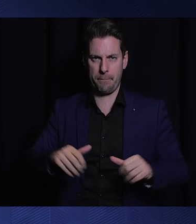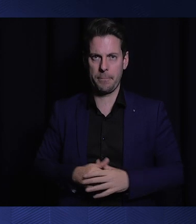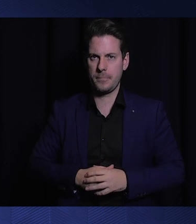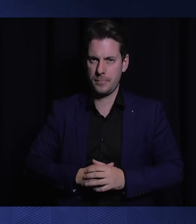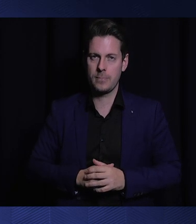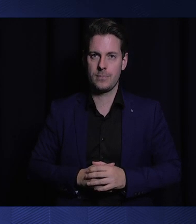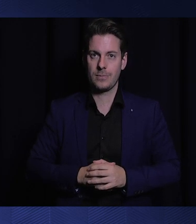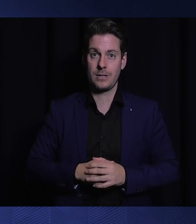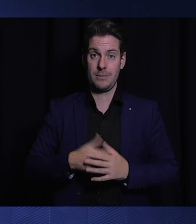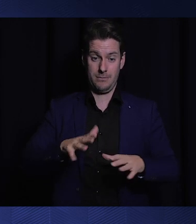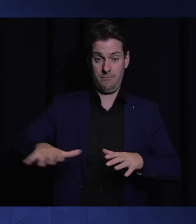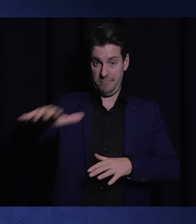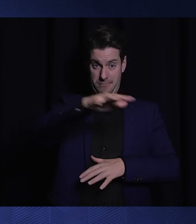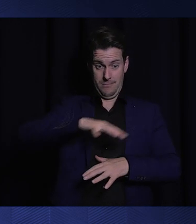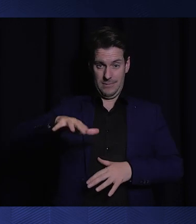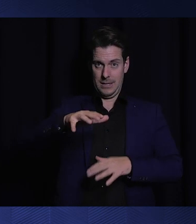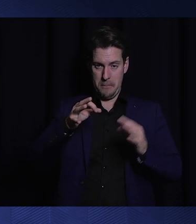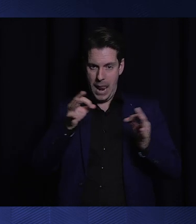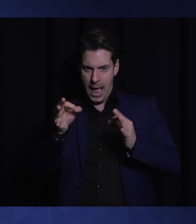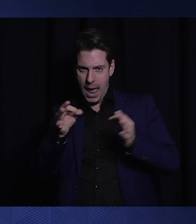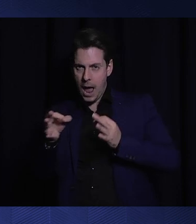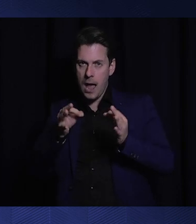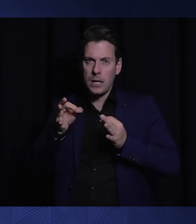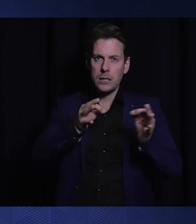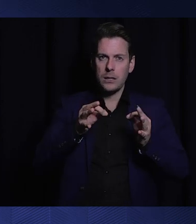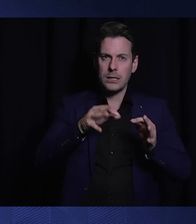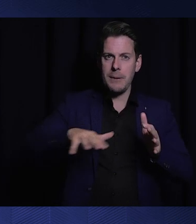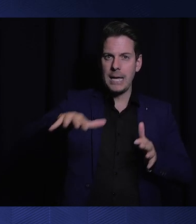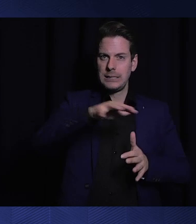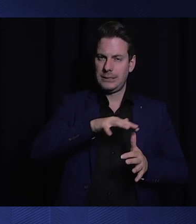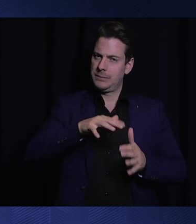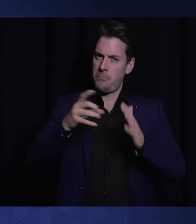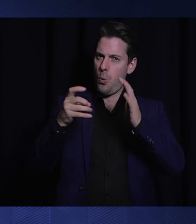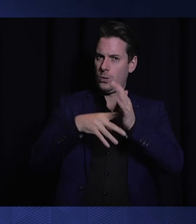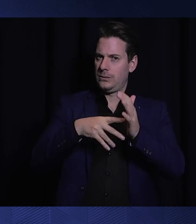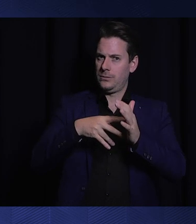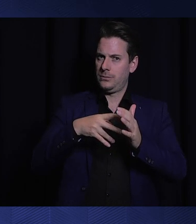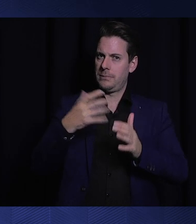space planning is a major part of sponge city.